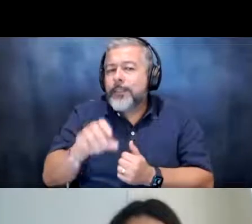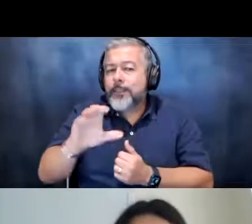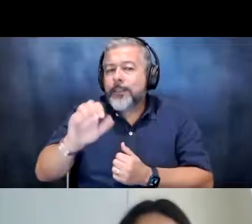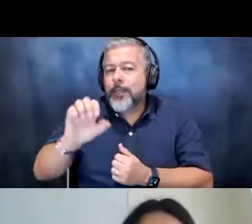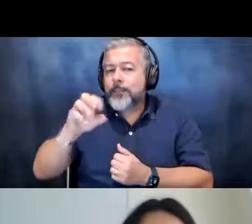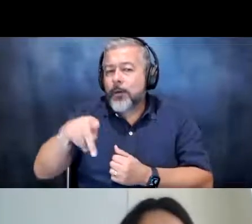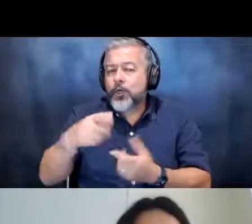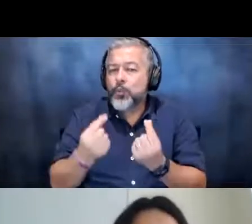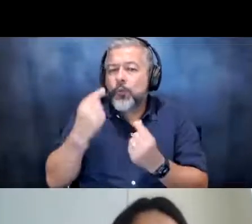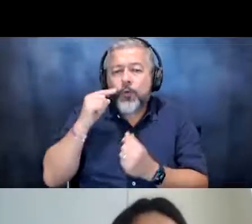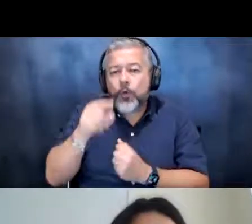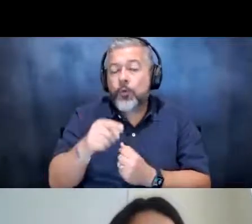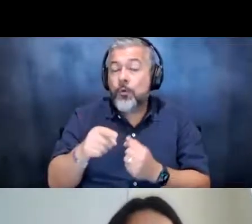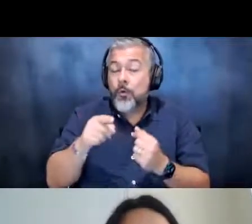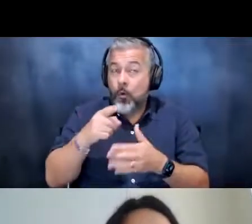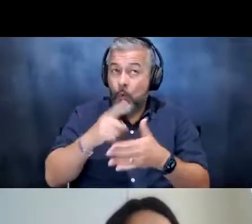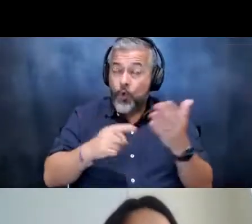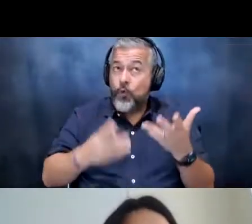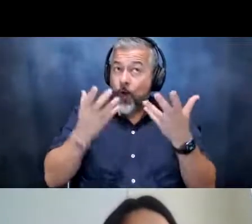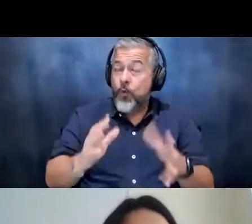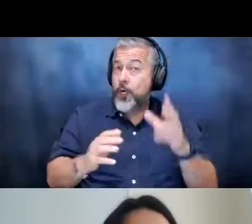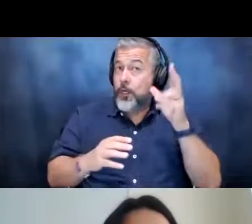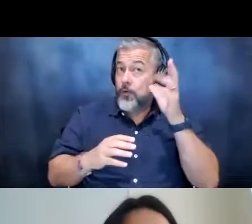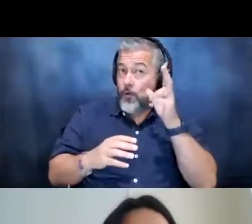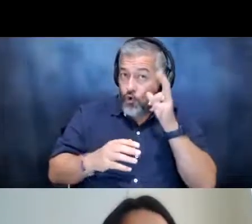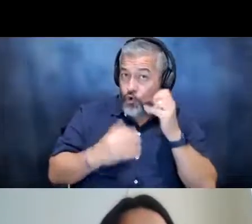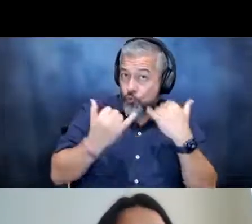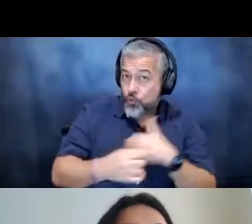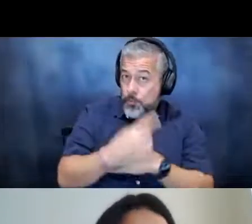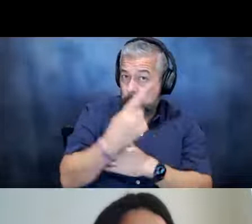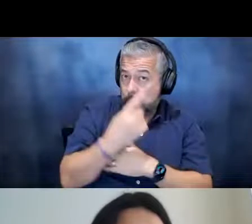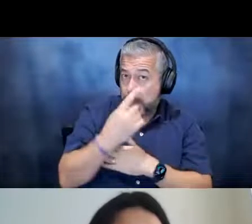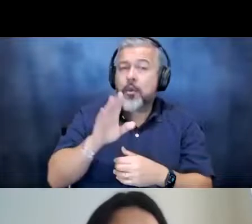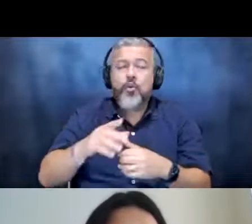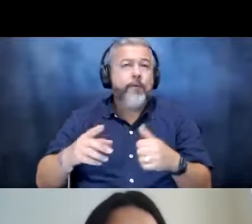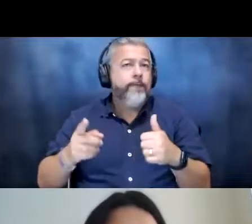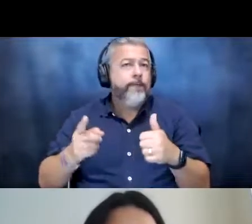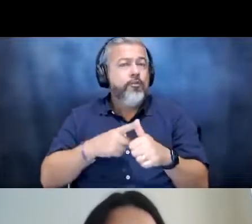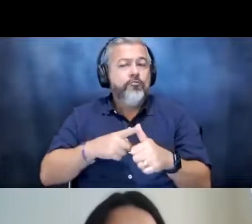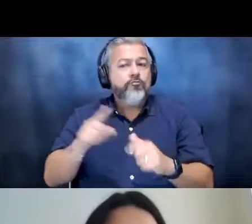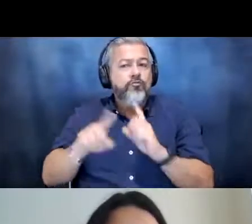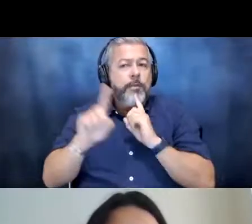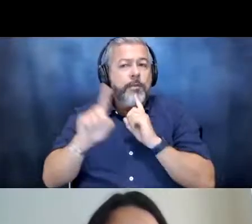just taking in what you've heard today, your initial reaction, what do you need it to do for you?